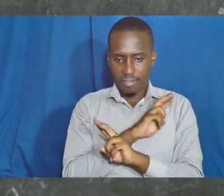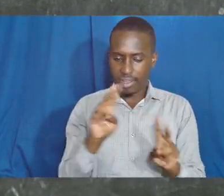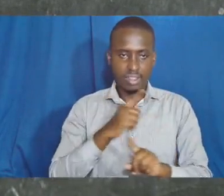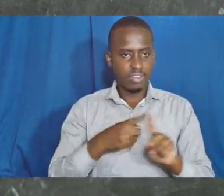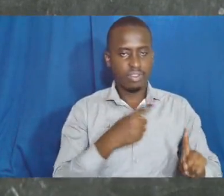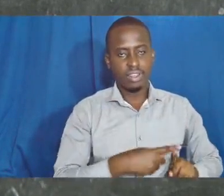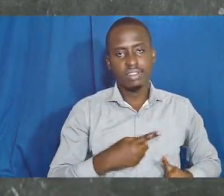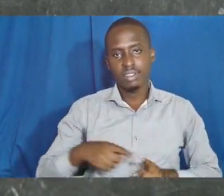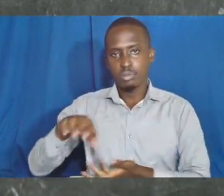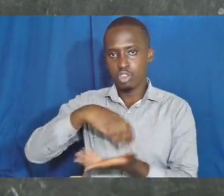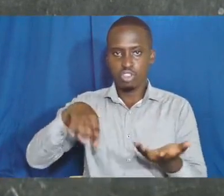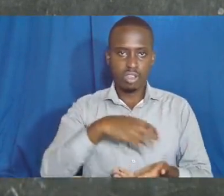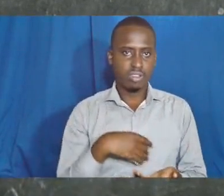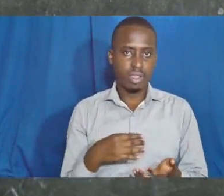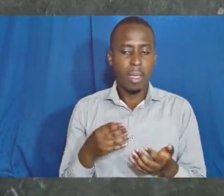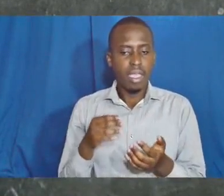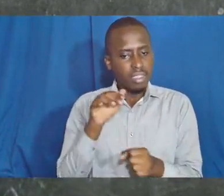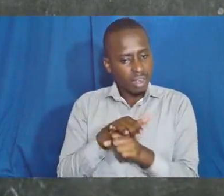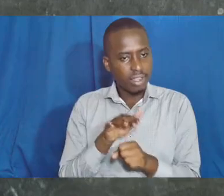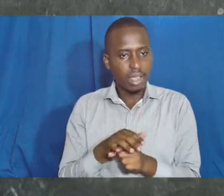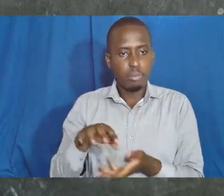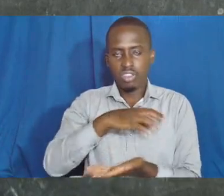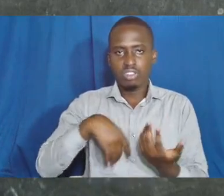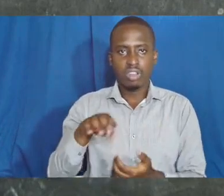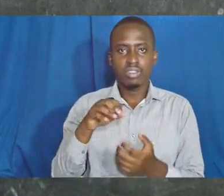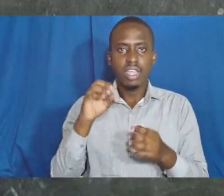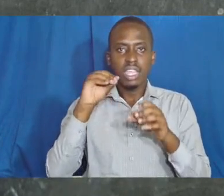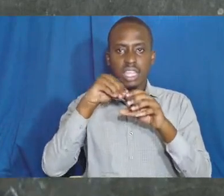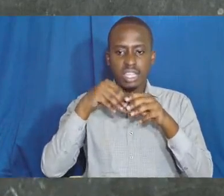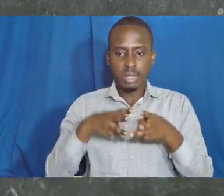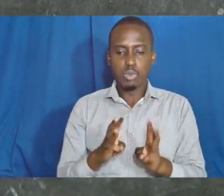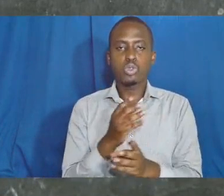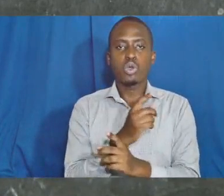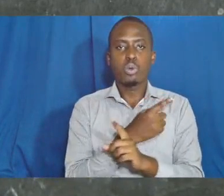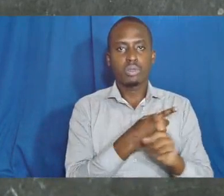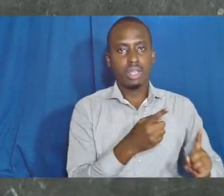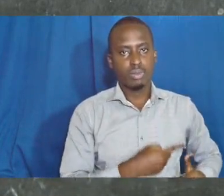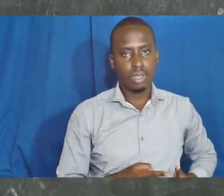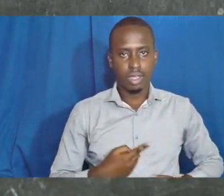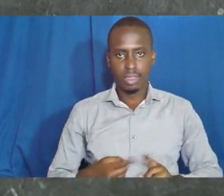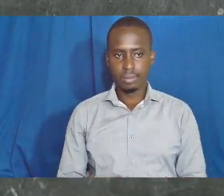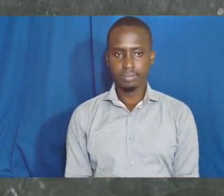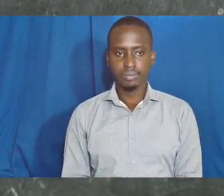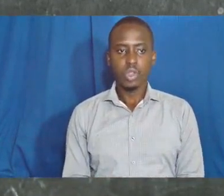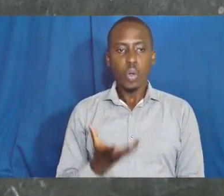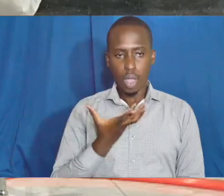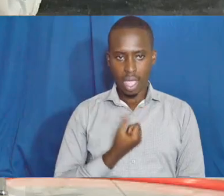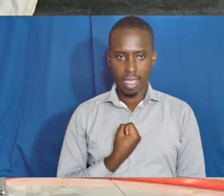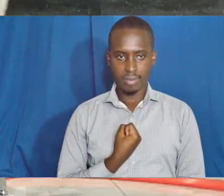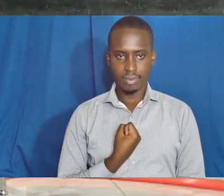mixtures. So mainly, the mixtures are categorized into two. So we